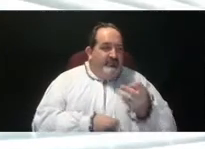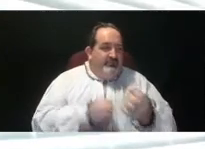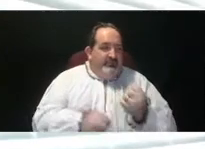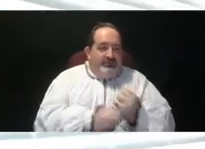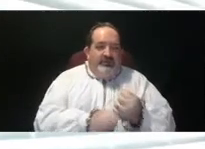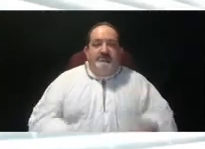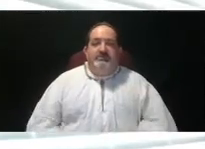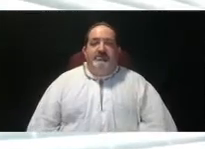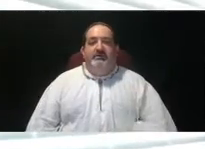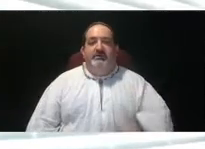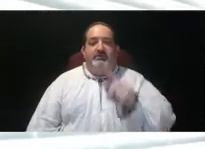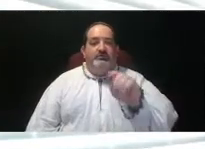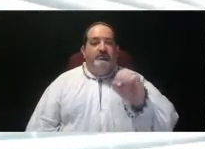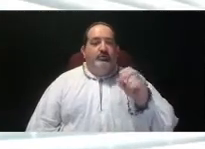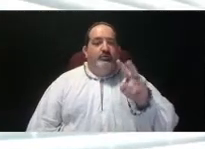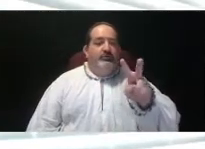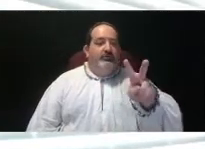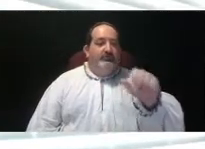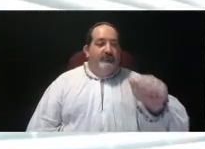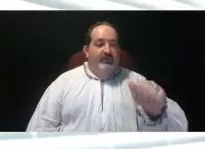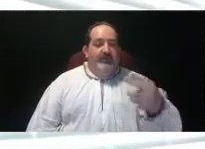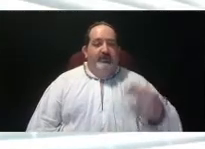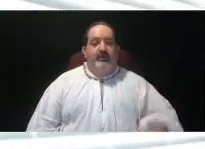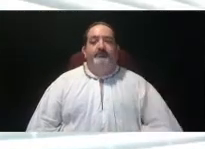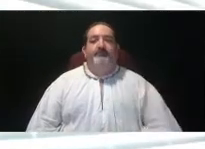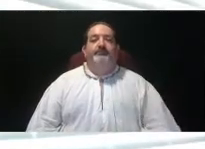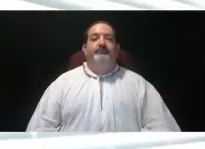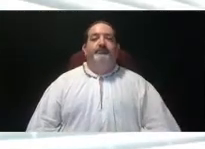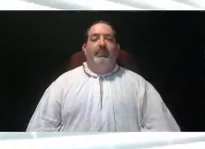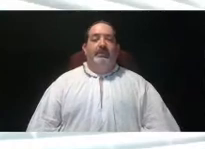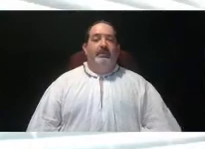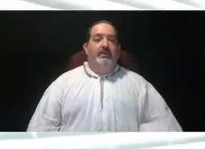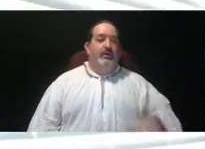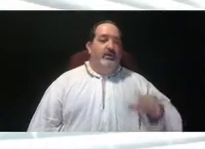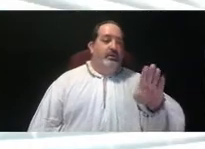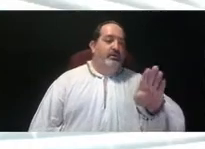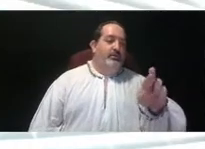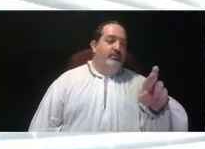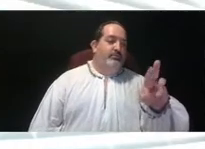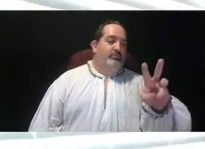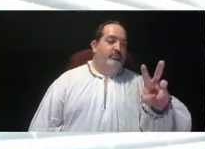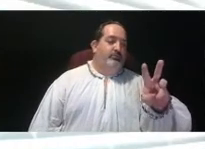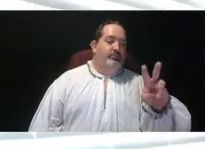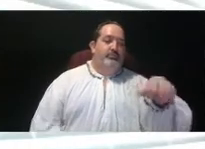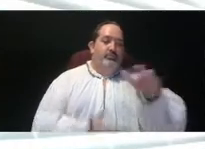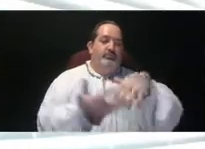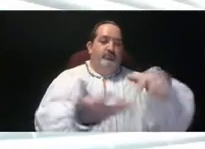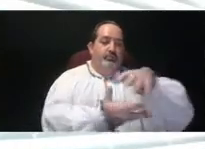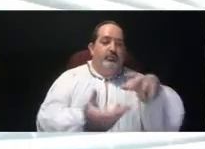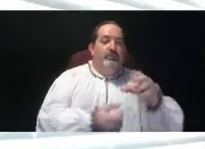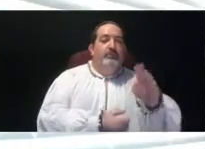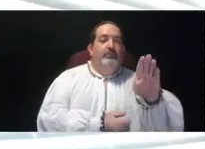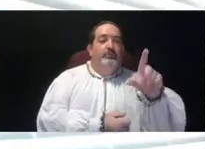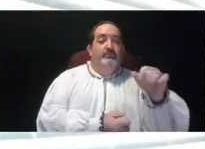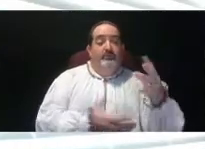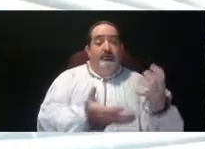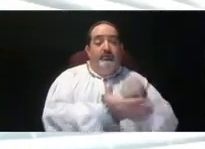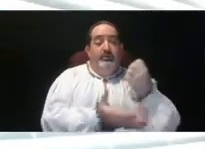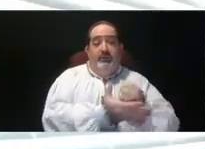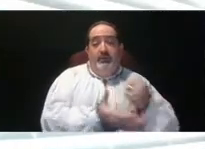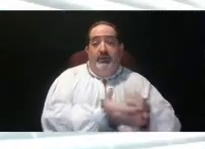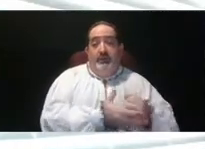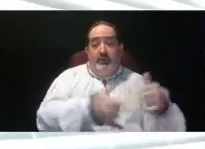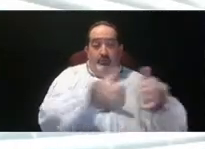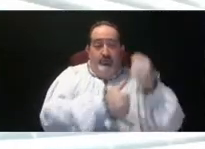and Tova recently has been not only brewing some amazing brews and winning awards with her brews.